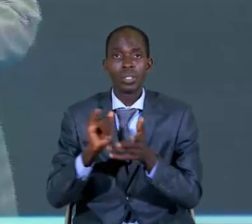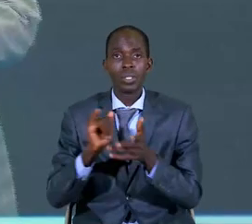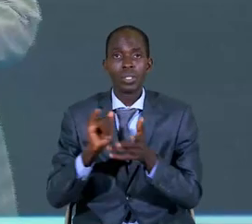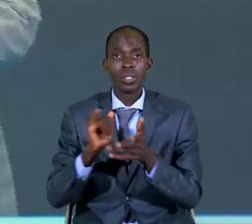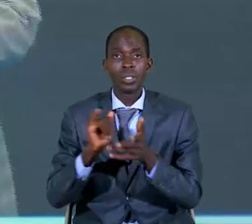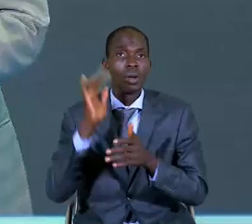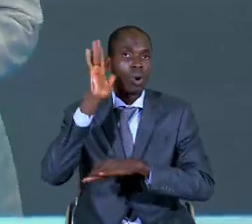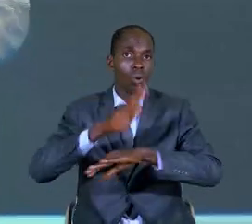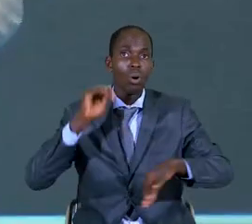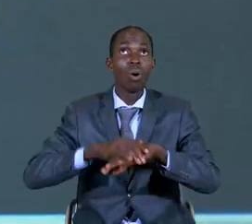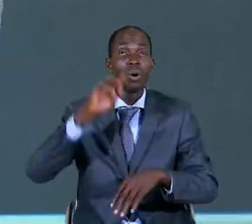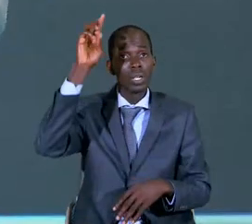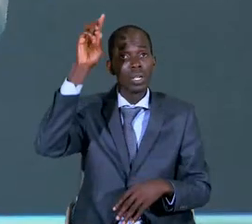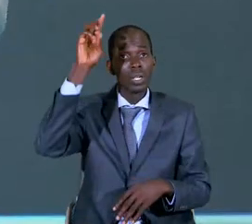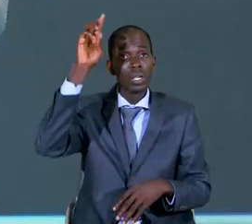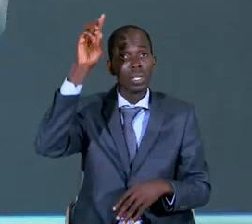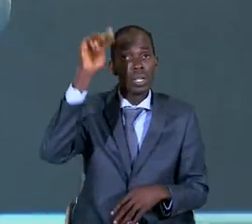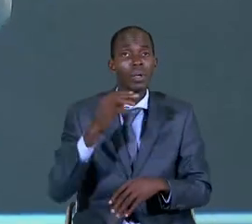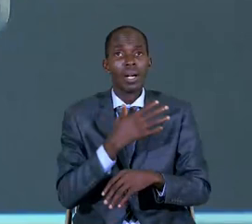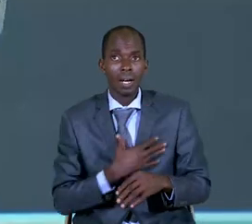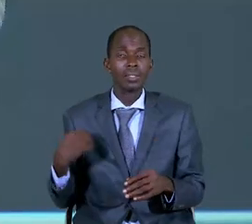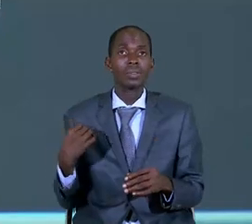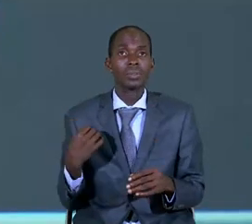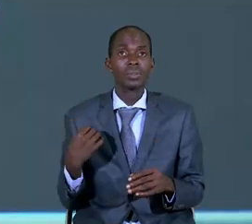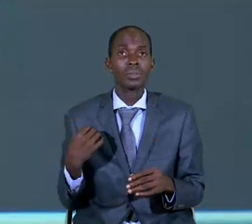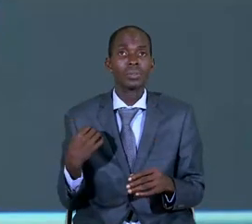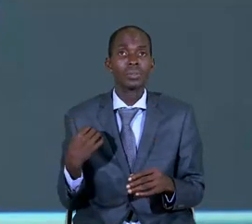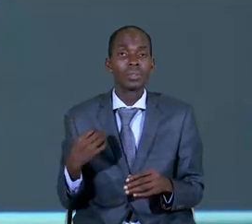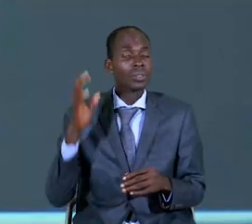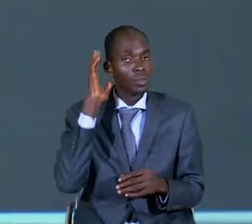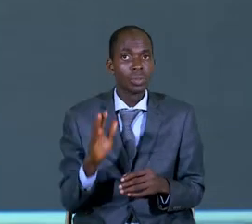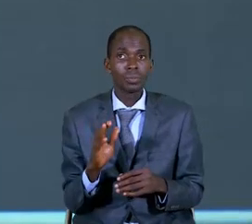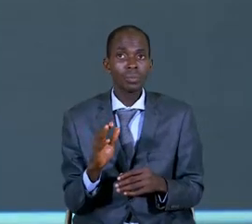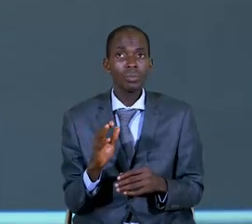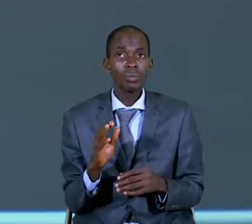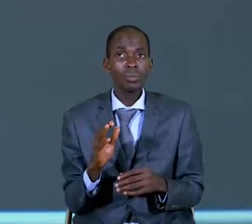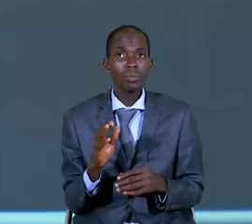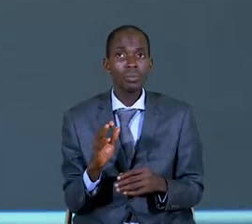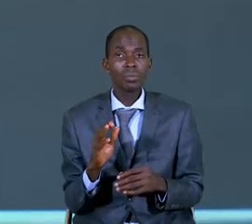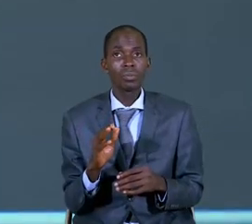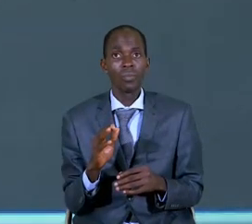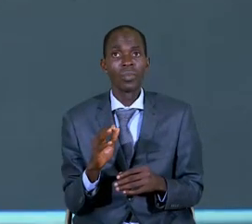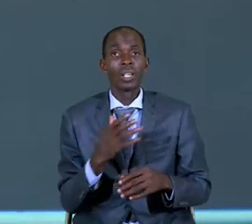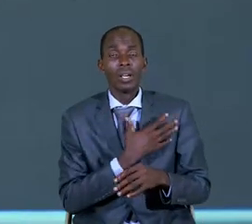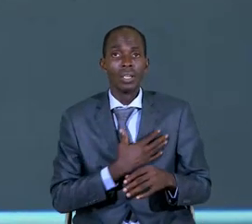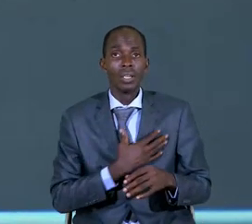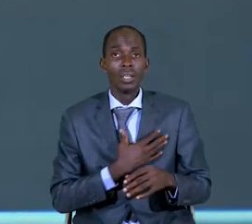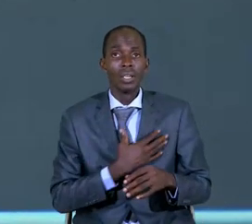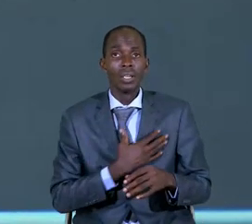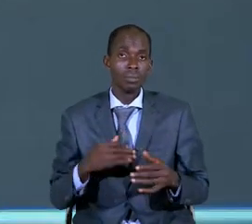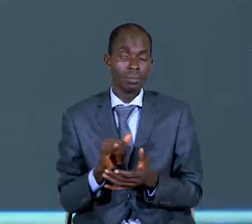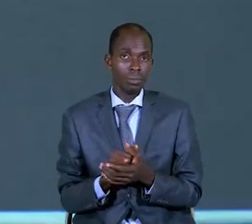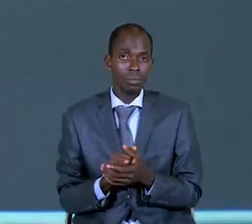him. And to our God, for he will abundantly pardon. He will pardon. He